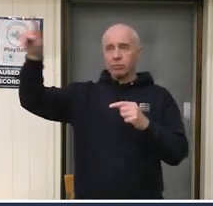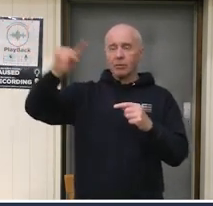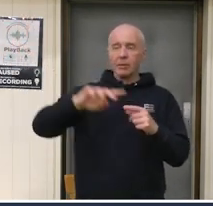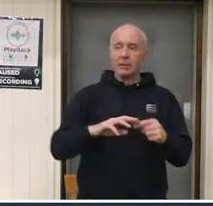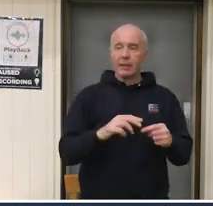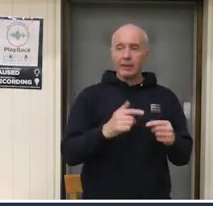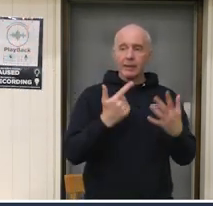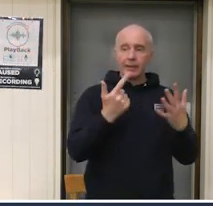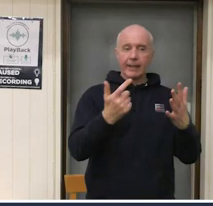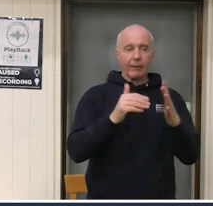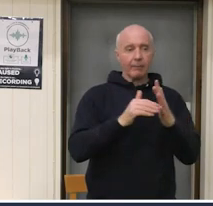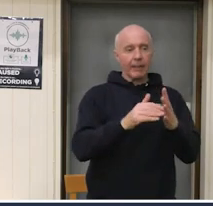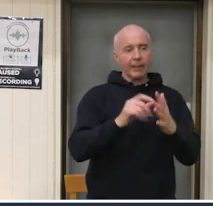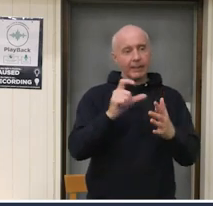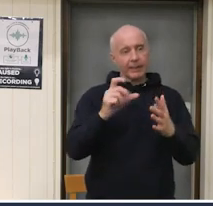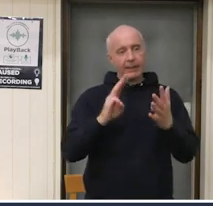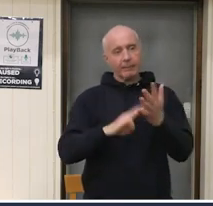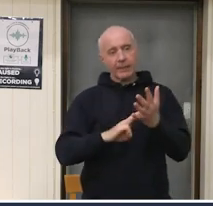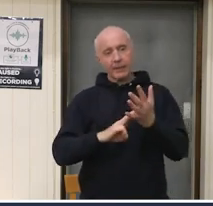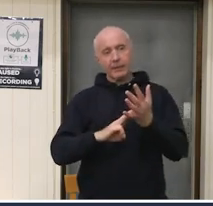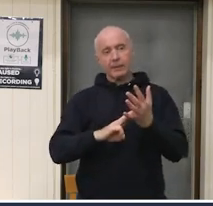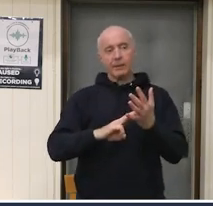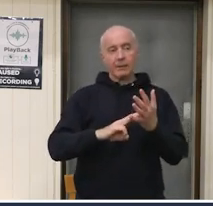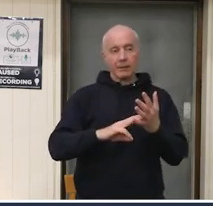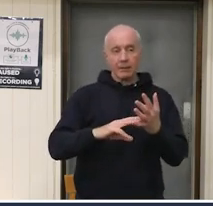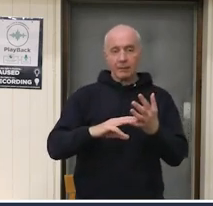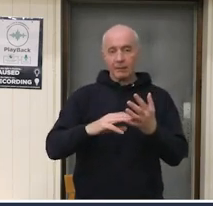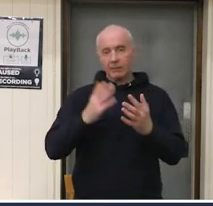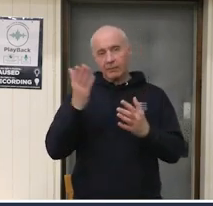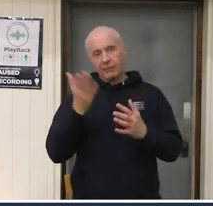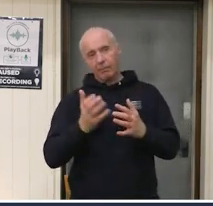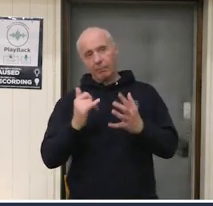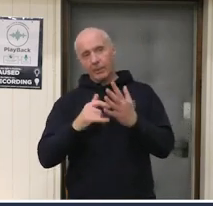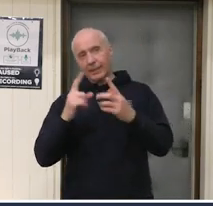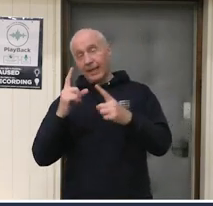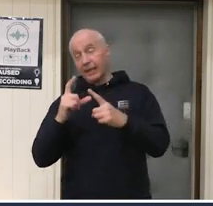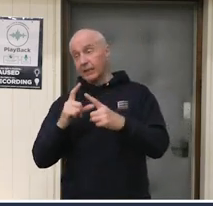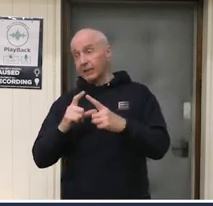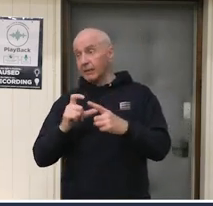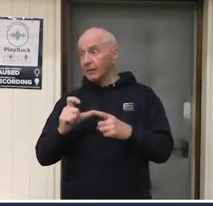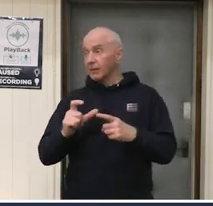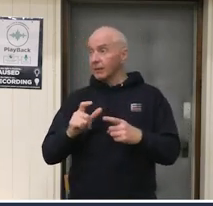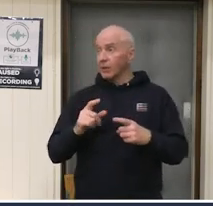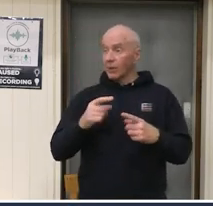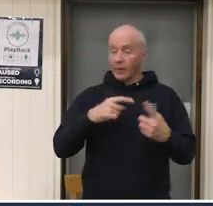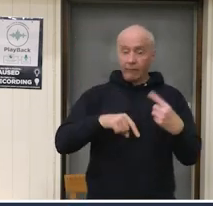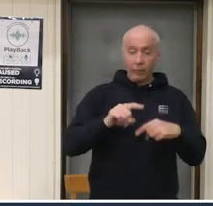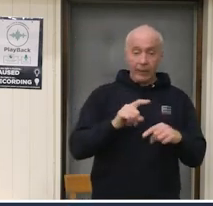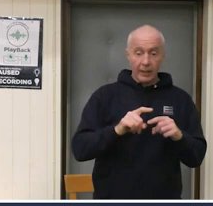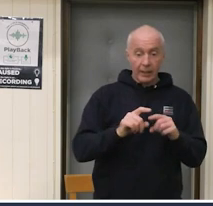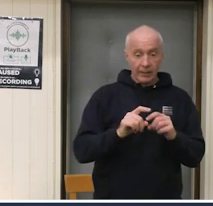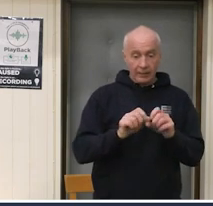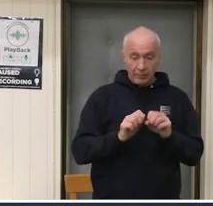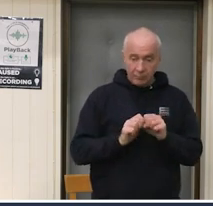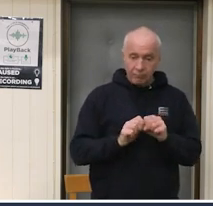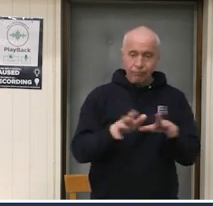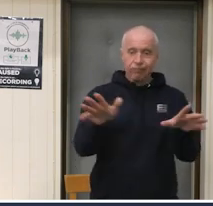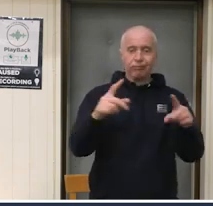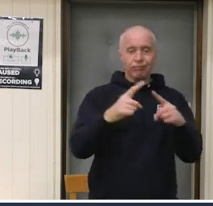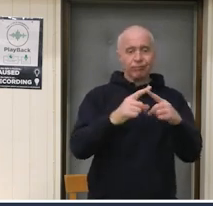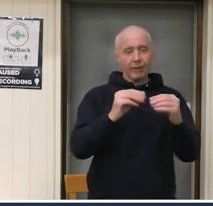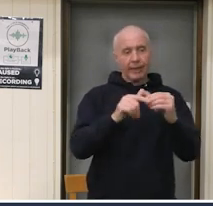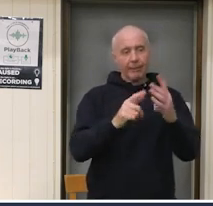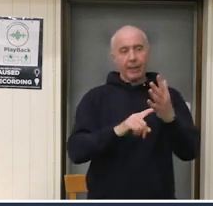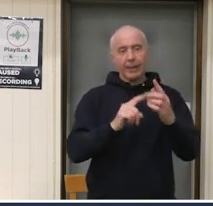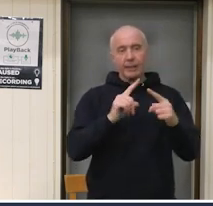centimeters per second, so it's an order of magnitude faster than that. And so ergo, if we're ablating at about 10 to the 7 centimeters per second,